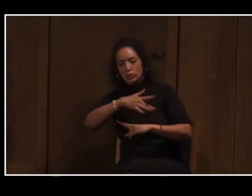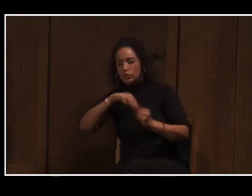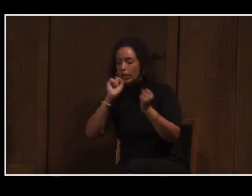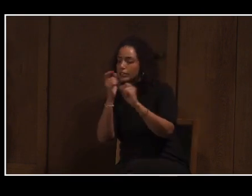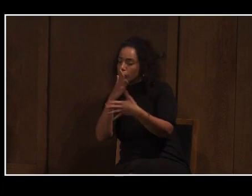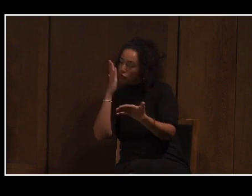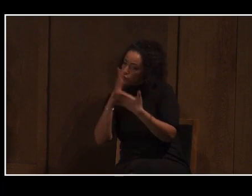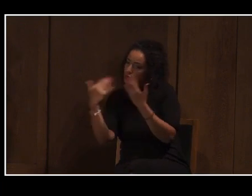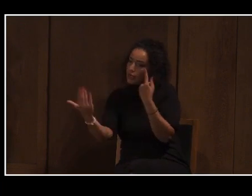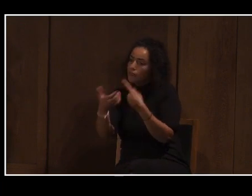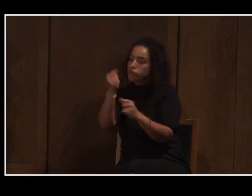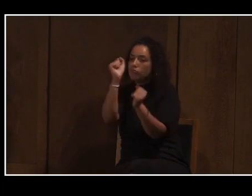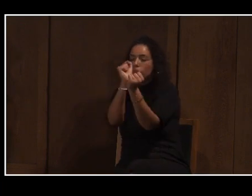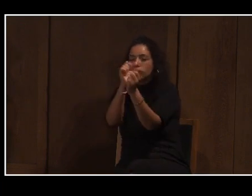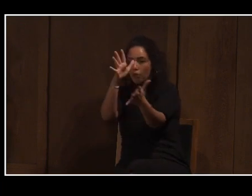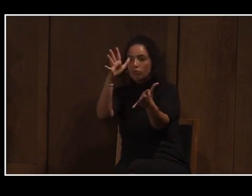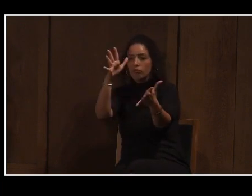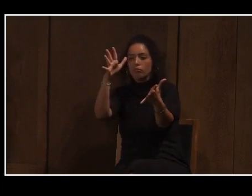the aspirations of democracy?